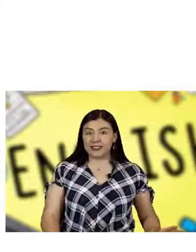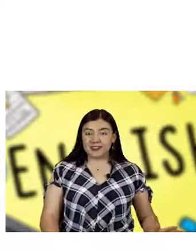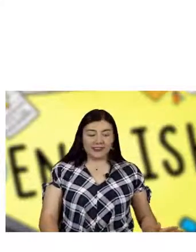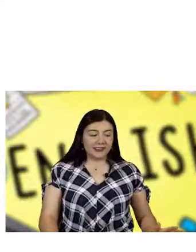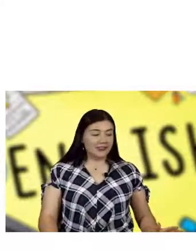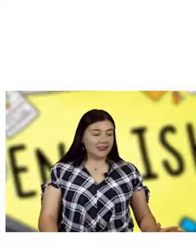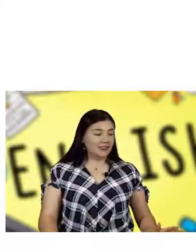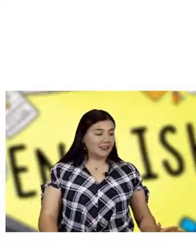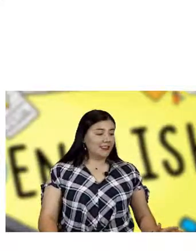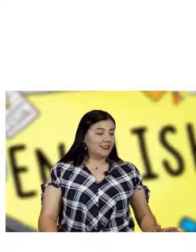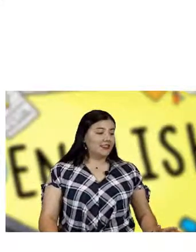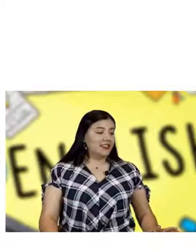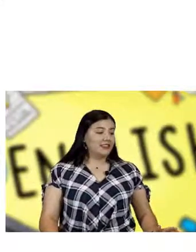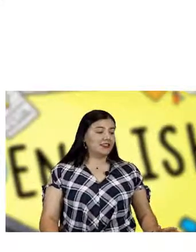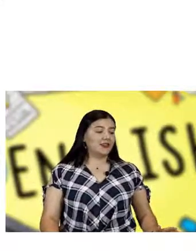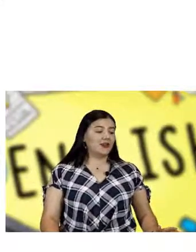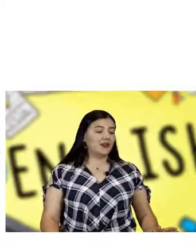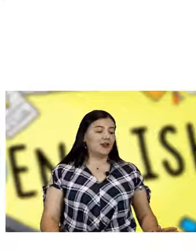is it?